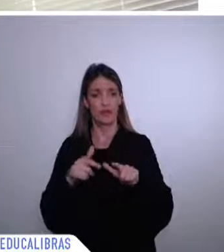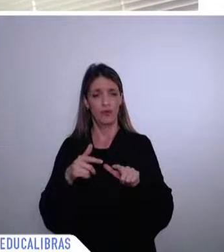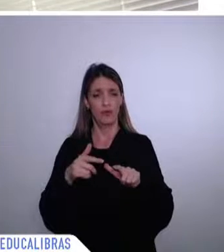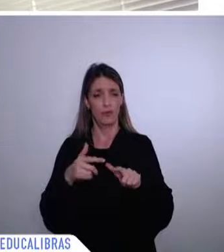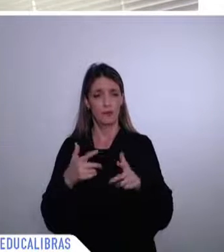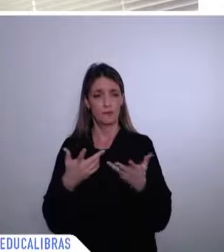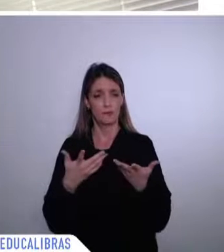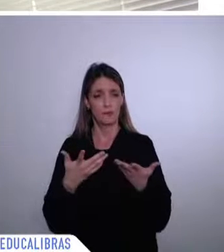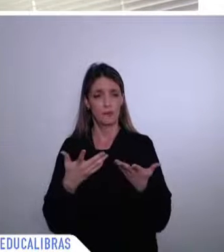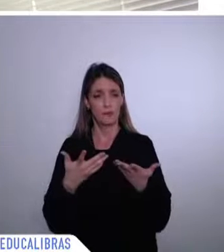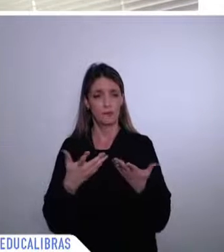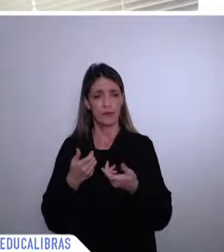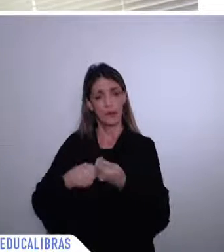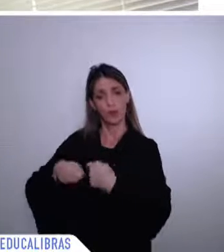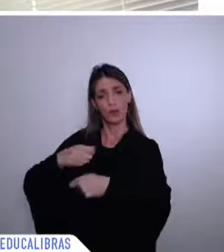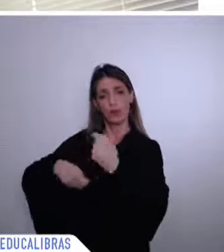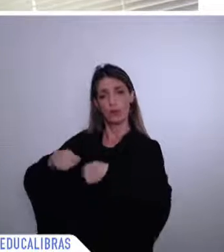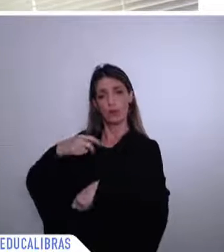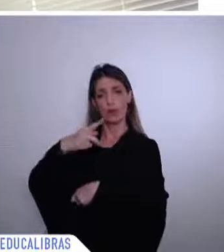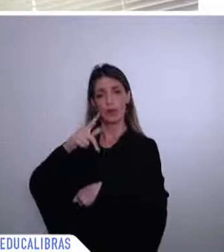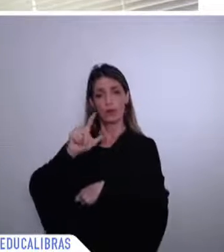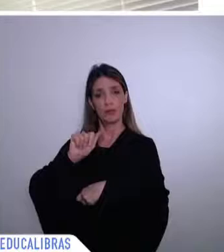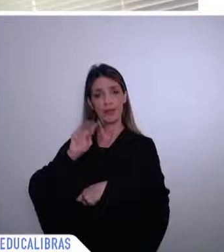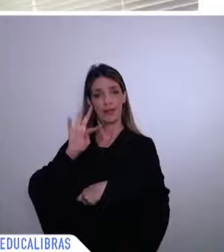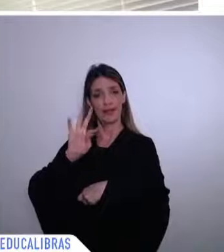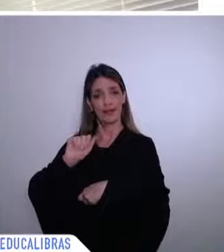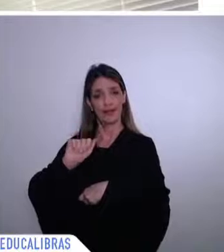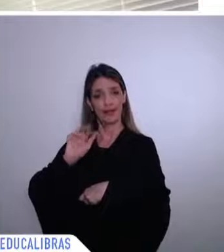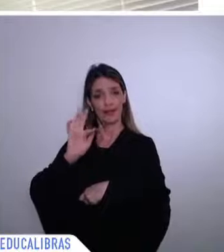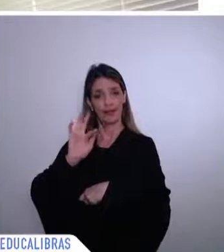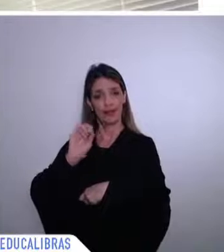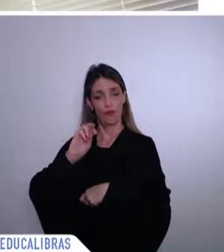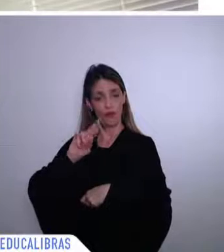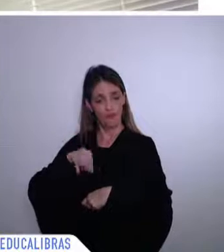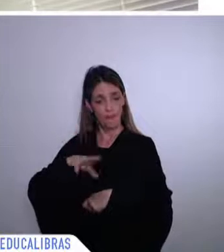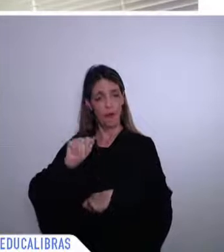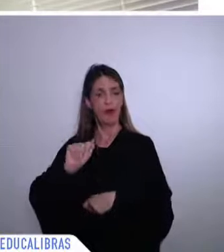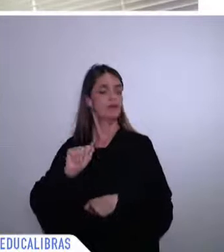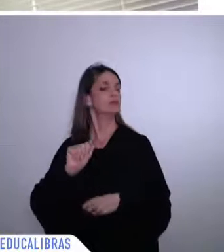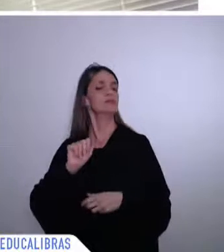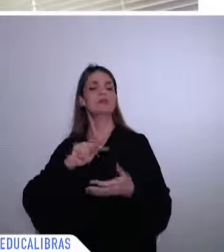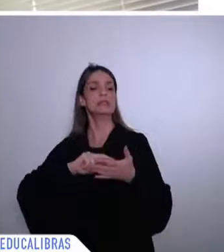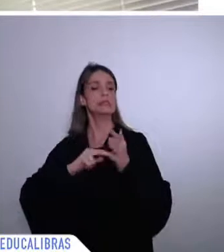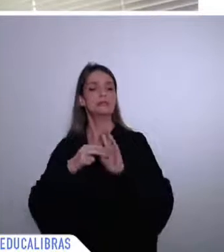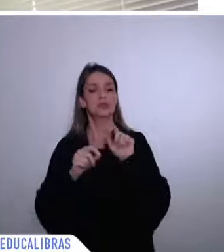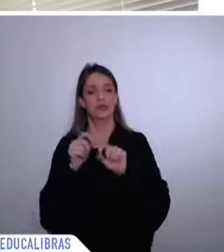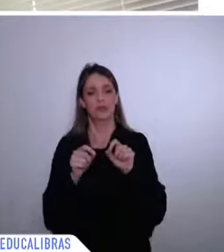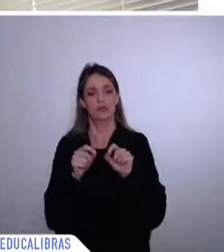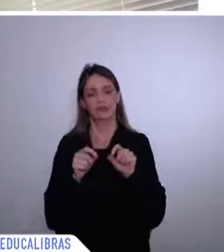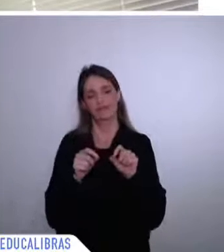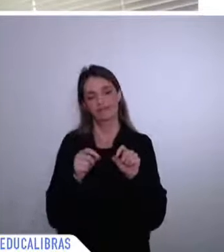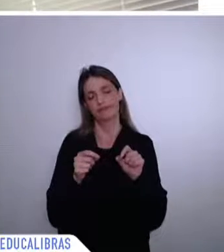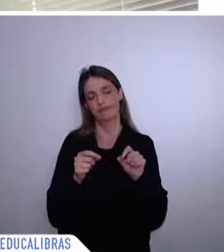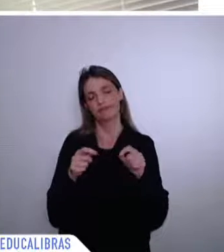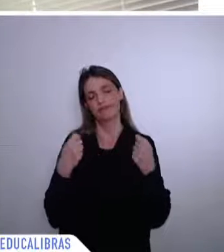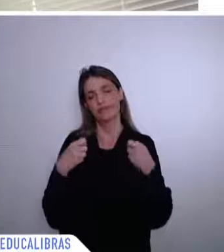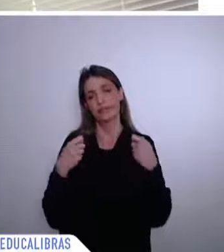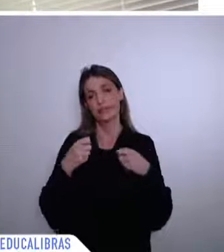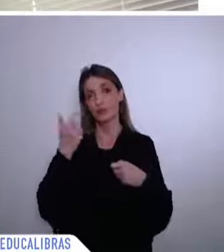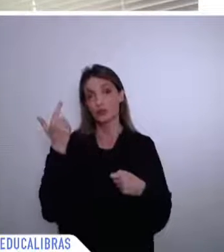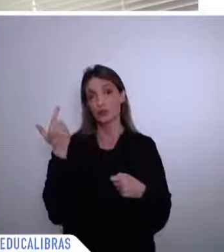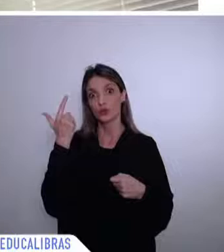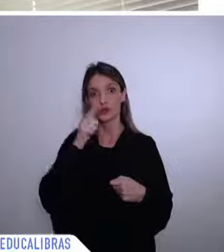workers that are in the society. And when it comes to this platform-based economy, this is a bit of what I said.